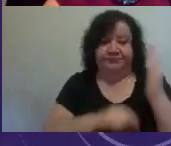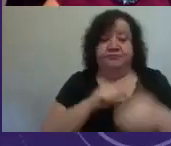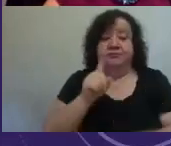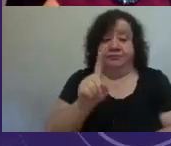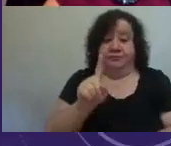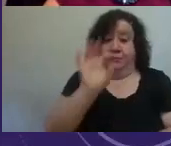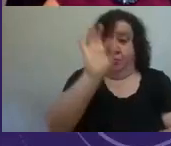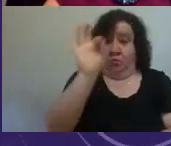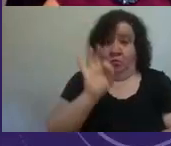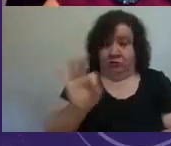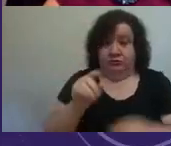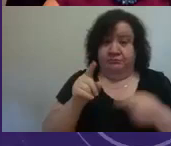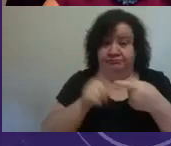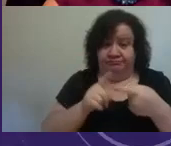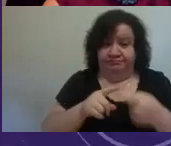with websites.